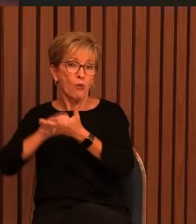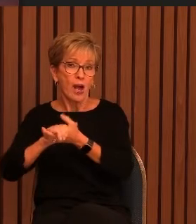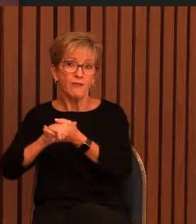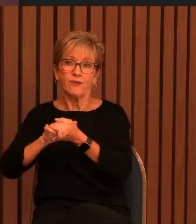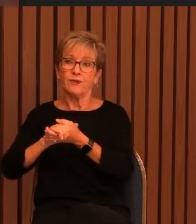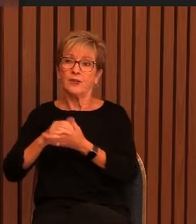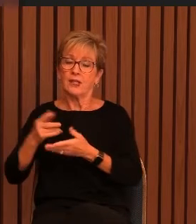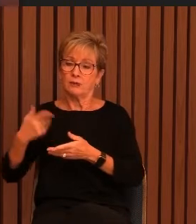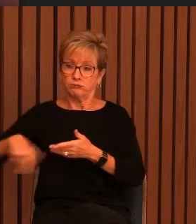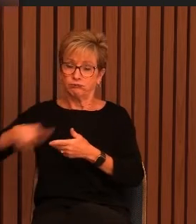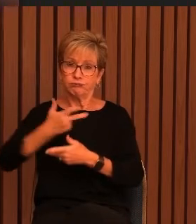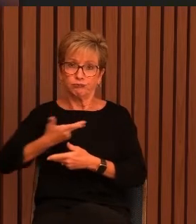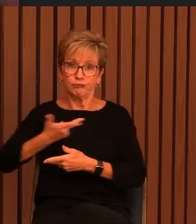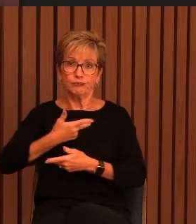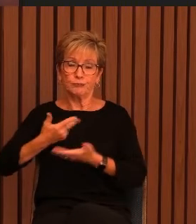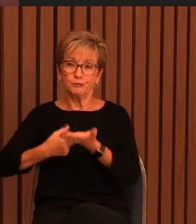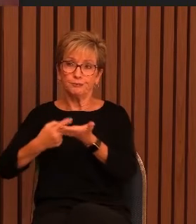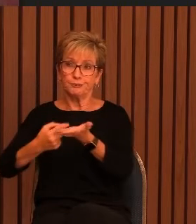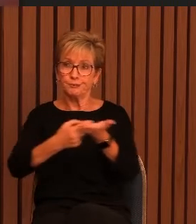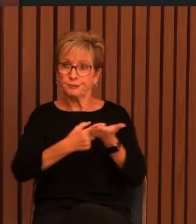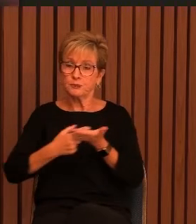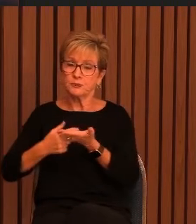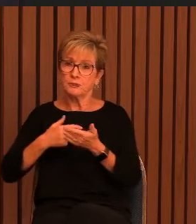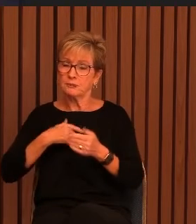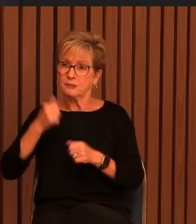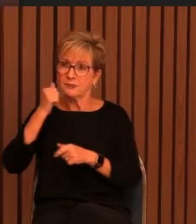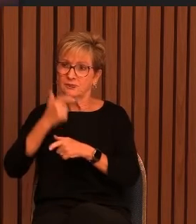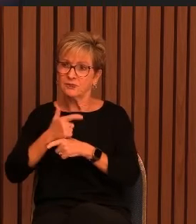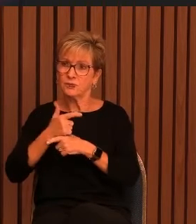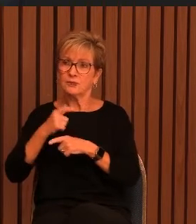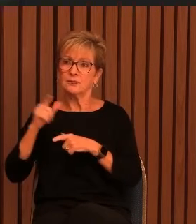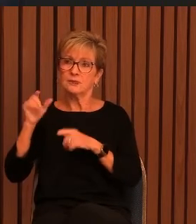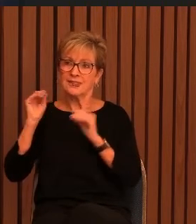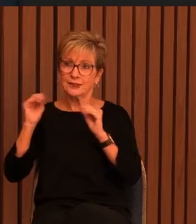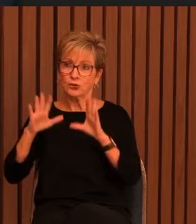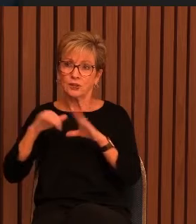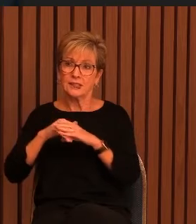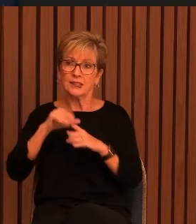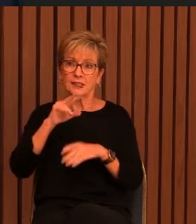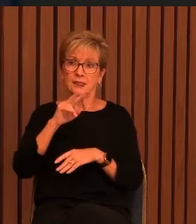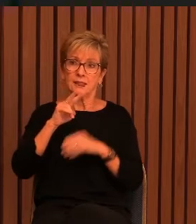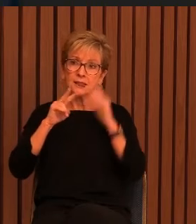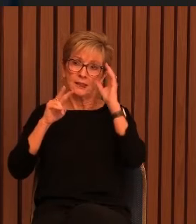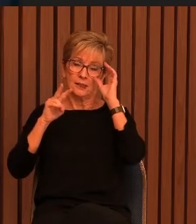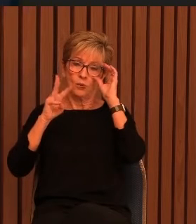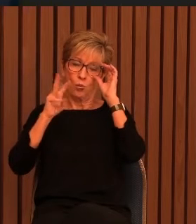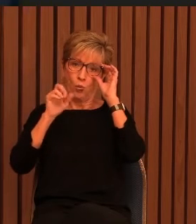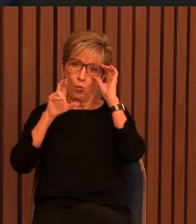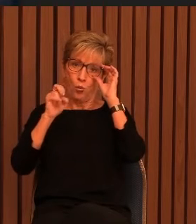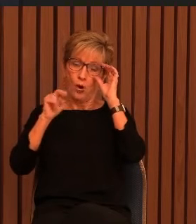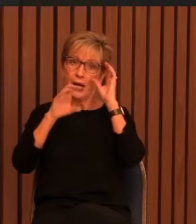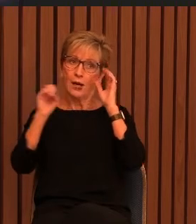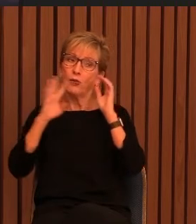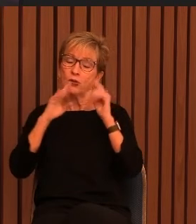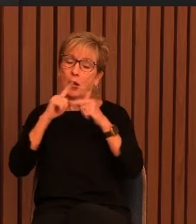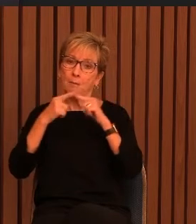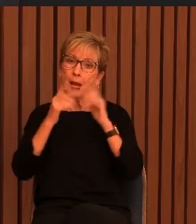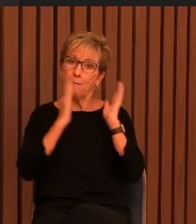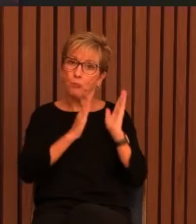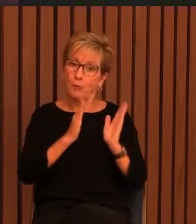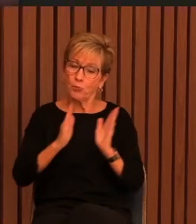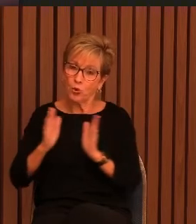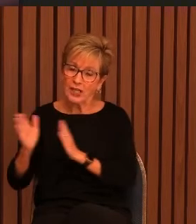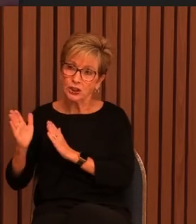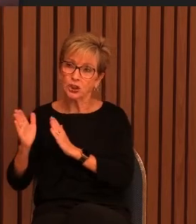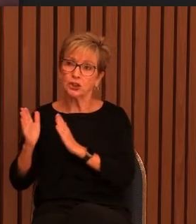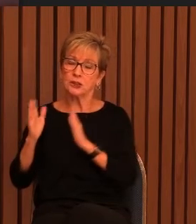having a conversation. My sister's a teacher in Warren County. My wife teaches in Fayette County. And they were talking about preparations that they had underway